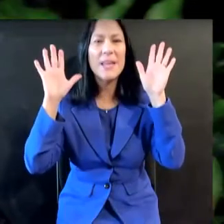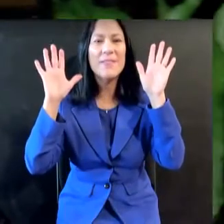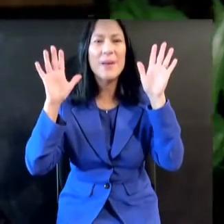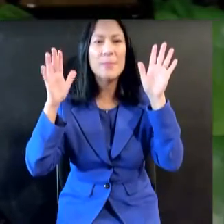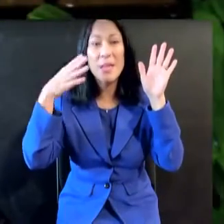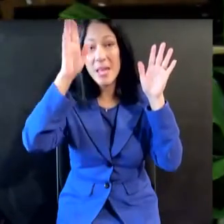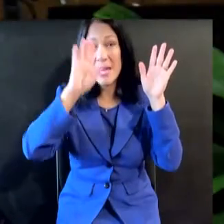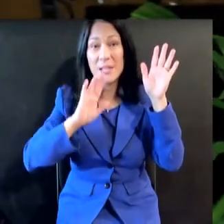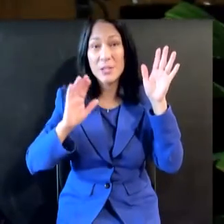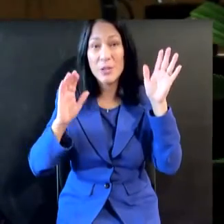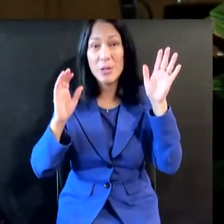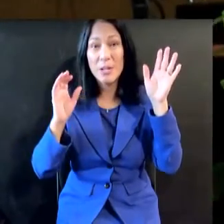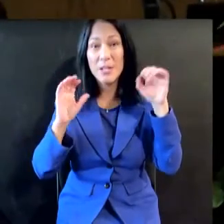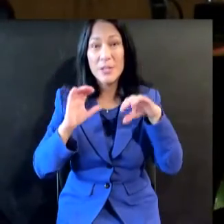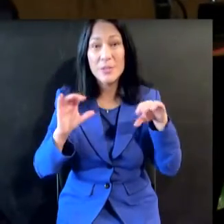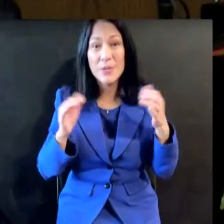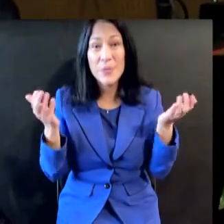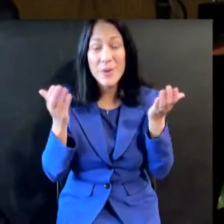him.